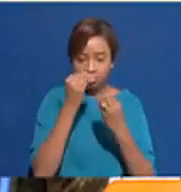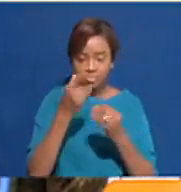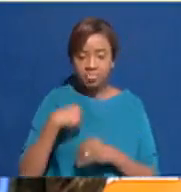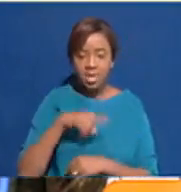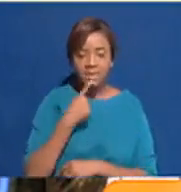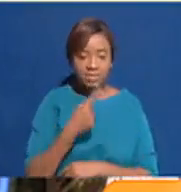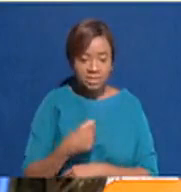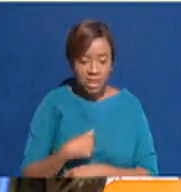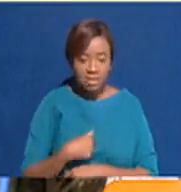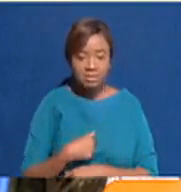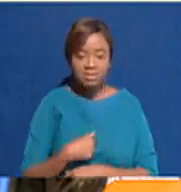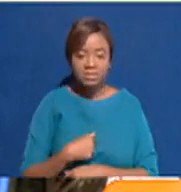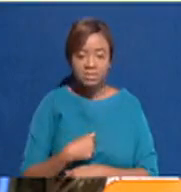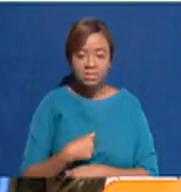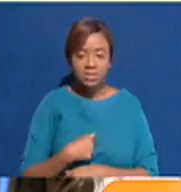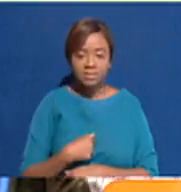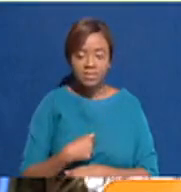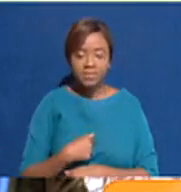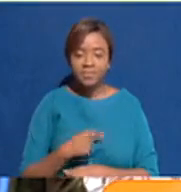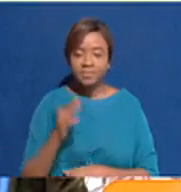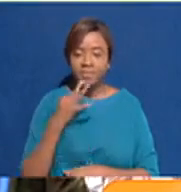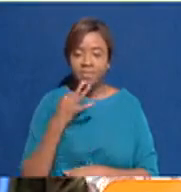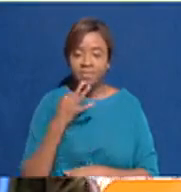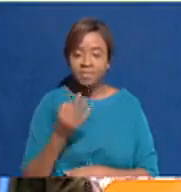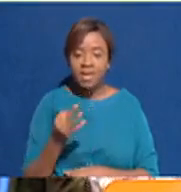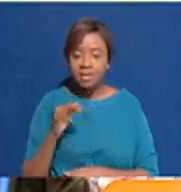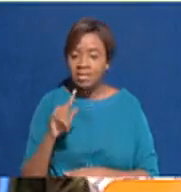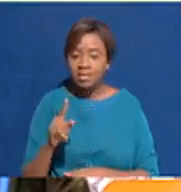as explained by the Cabinet Secretary for